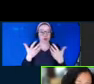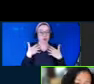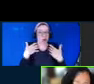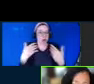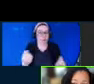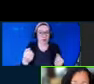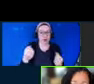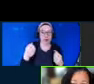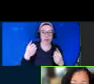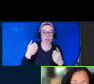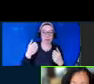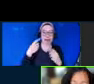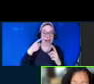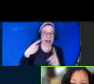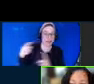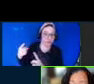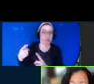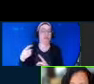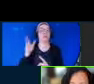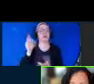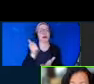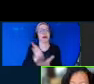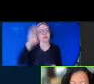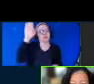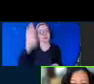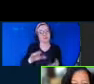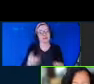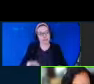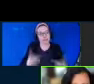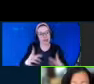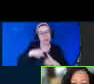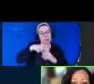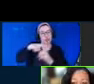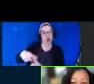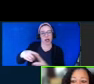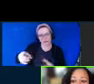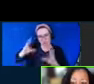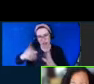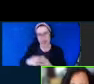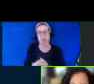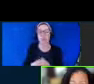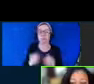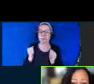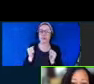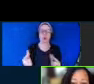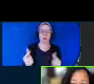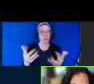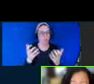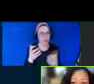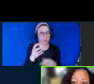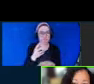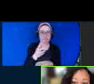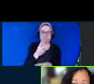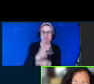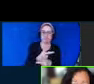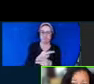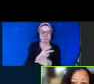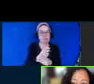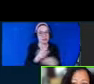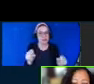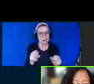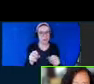will help mitigate against acts of terrorism and targeted violence. And as we all know, we want to keep safe and have secure